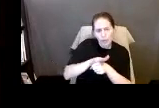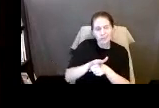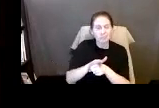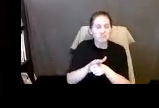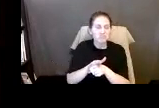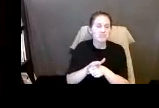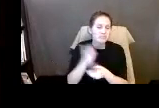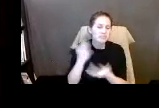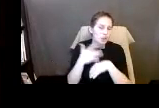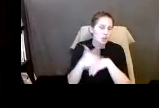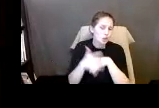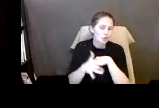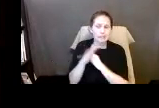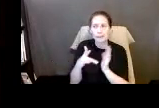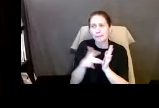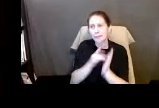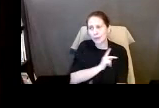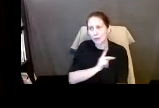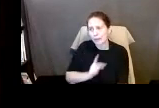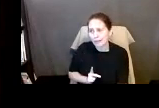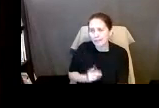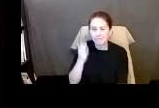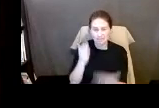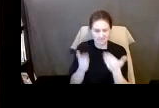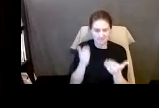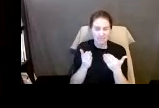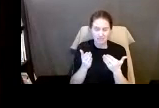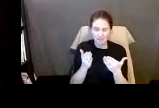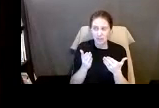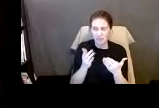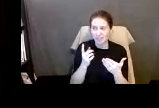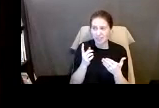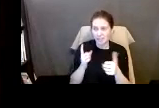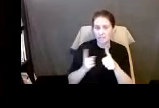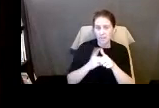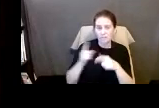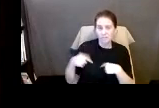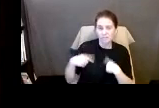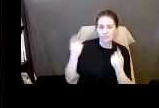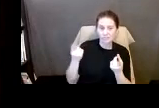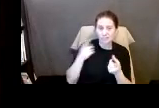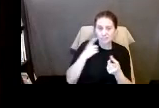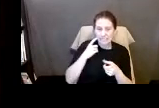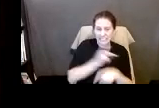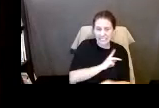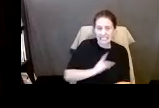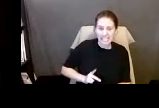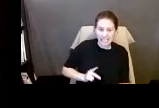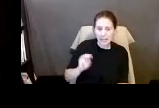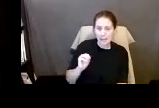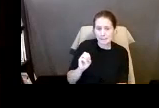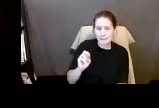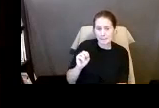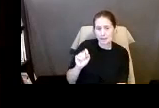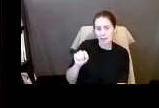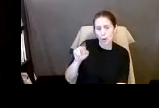very early Middle Kingdom, possibly even one of the first written during the reign of Manjuhotep IV, possibly